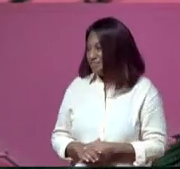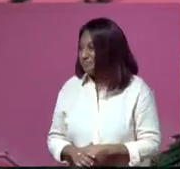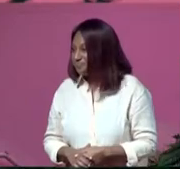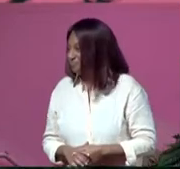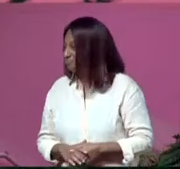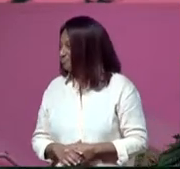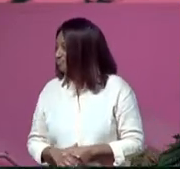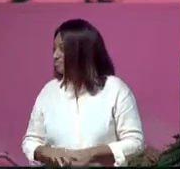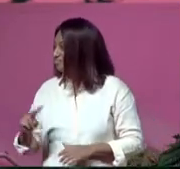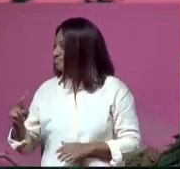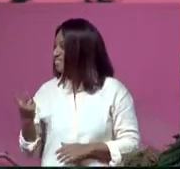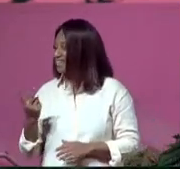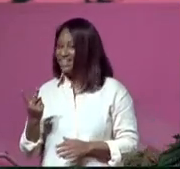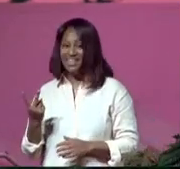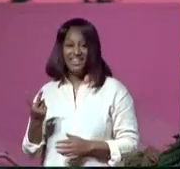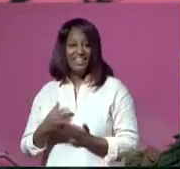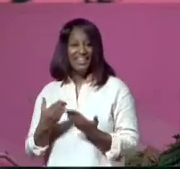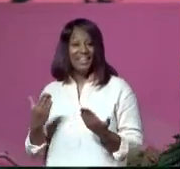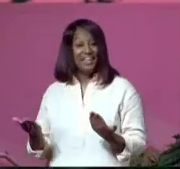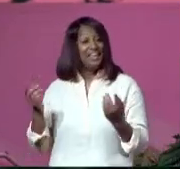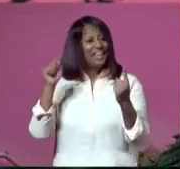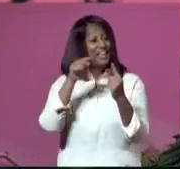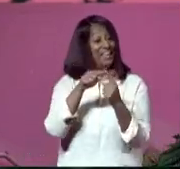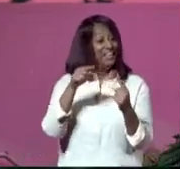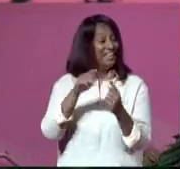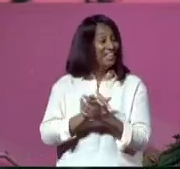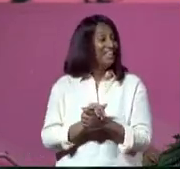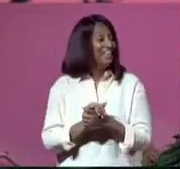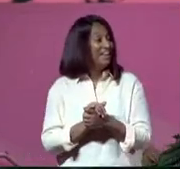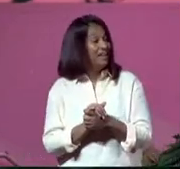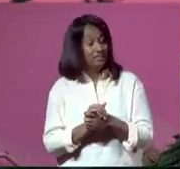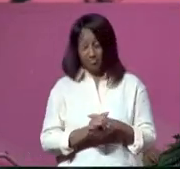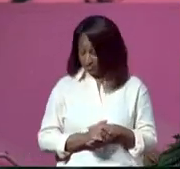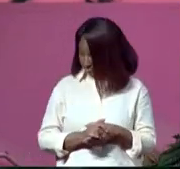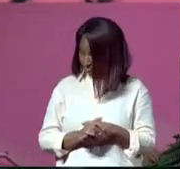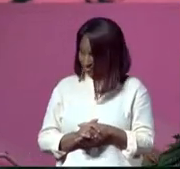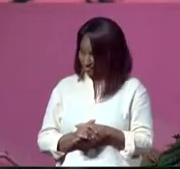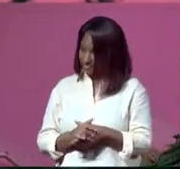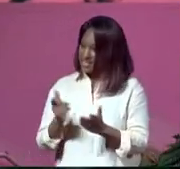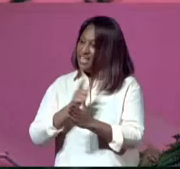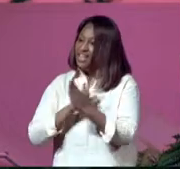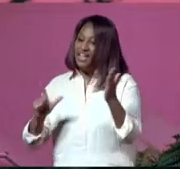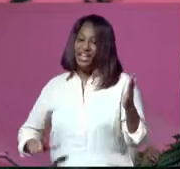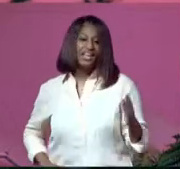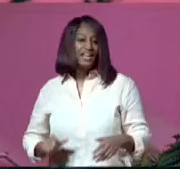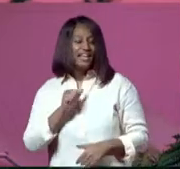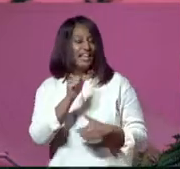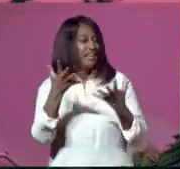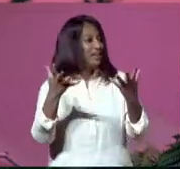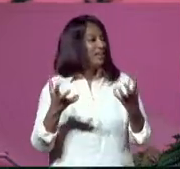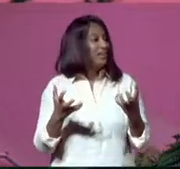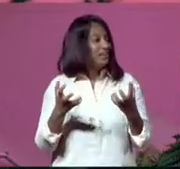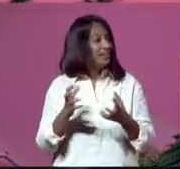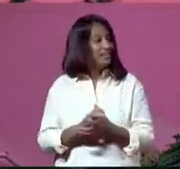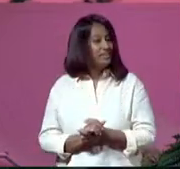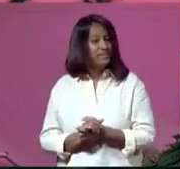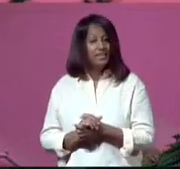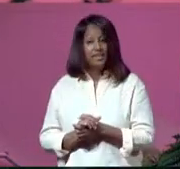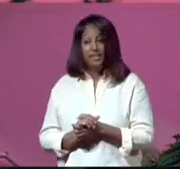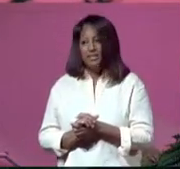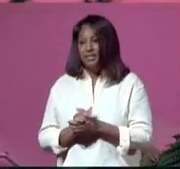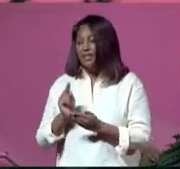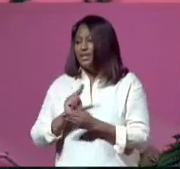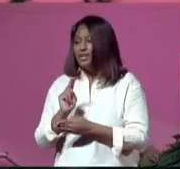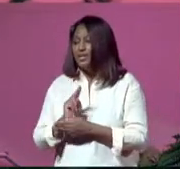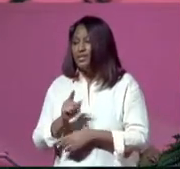Let me tell you the second thing text teaches us. That the Lord doesn't want a used